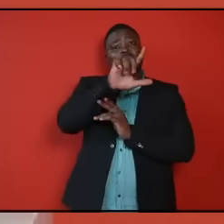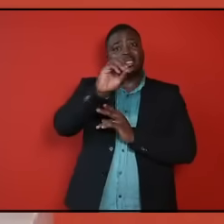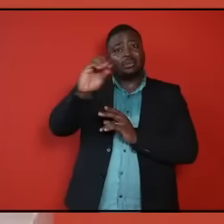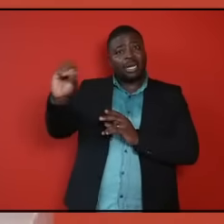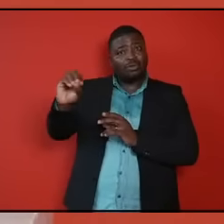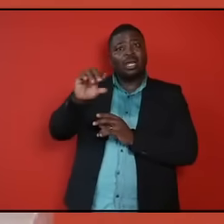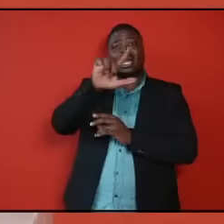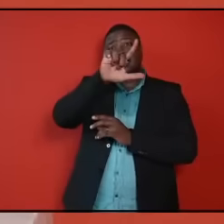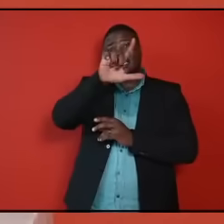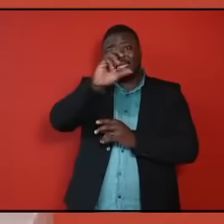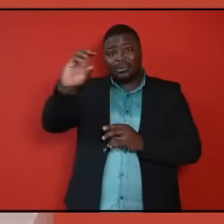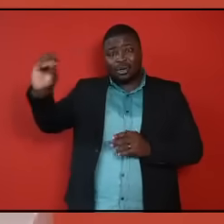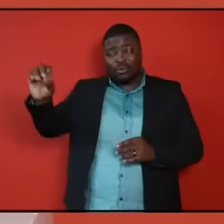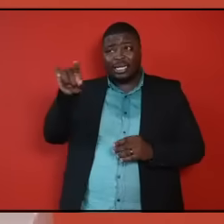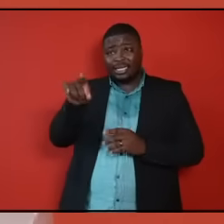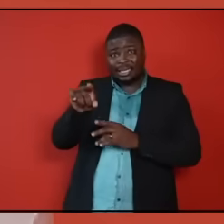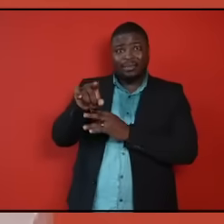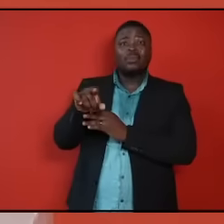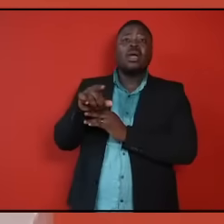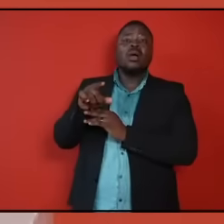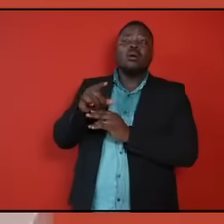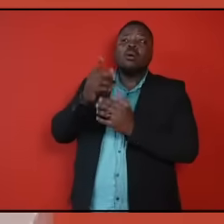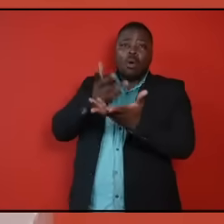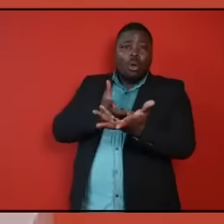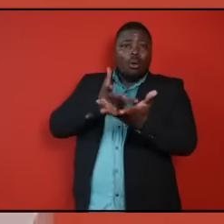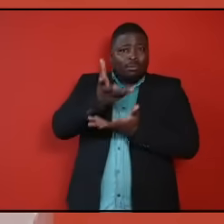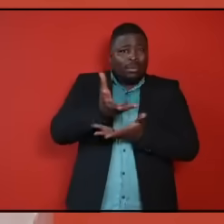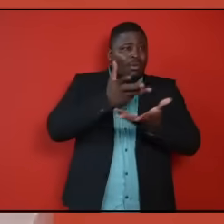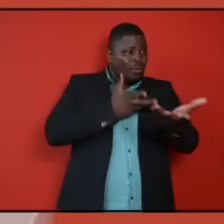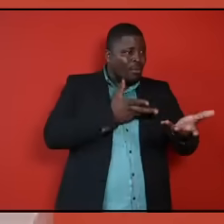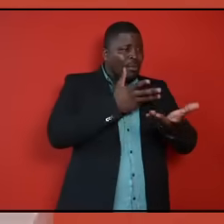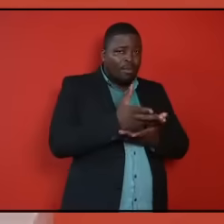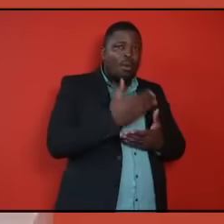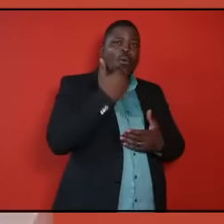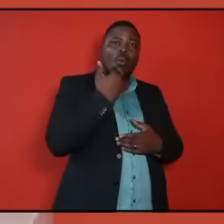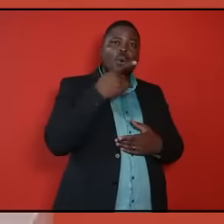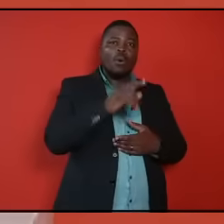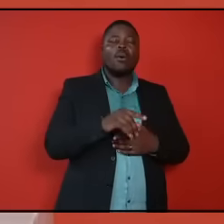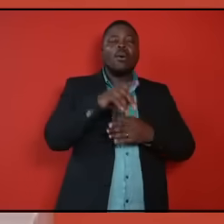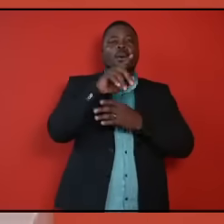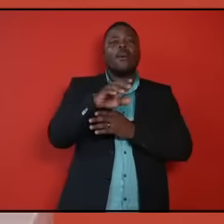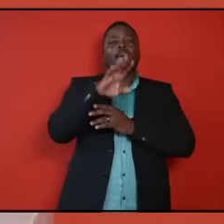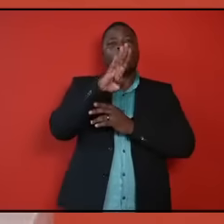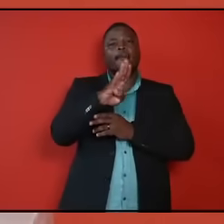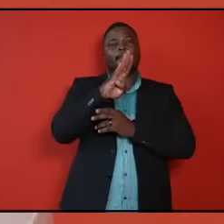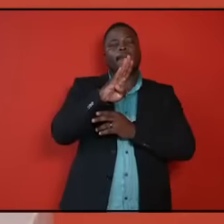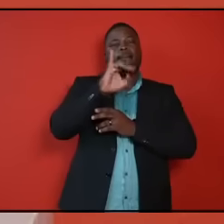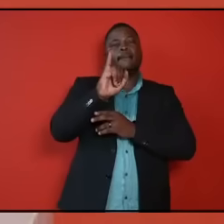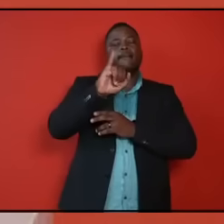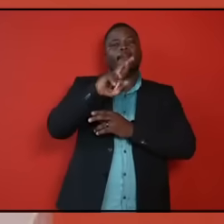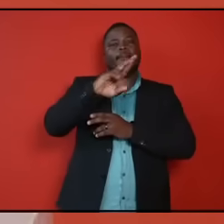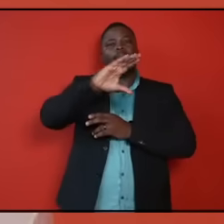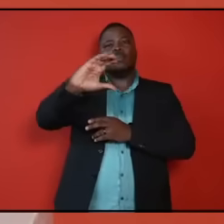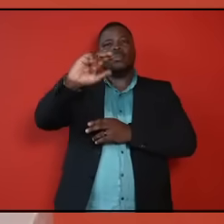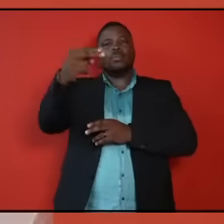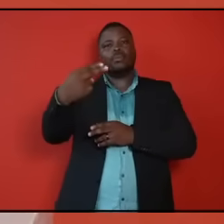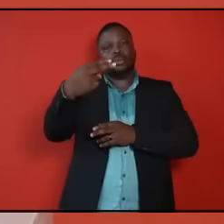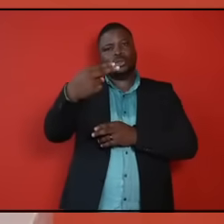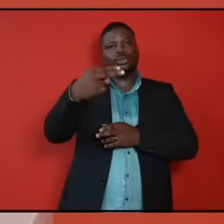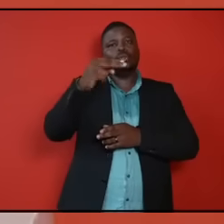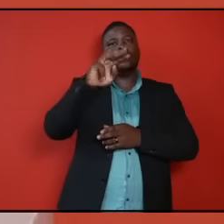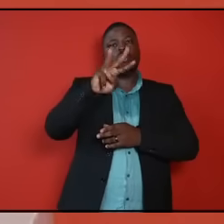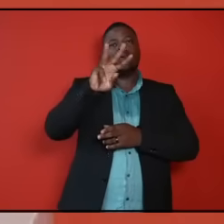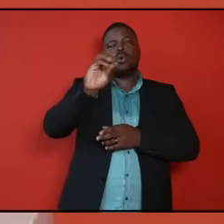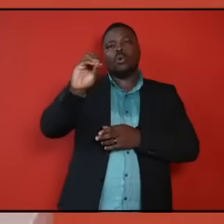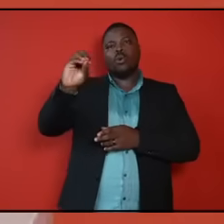interacting with them directly, hearing what these people are experiencing on the ground. And through that, we don't have